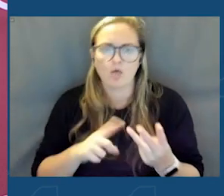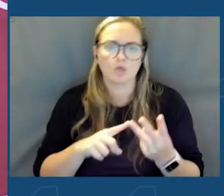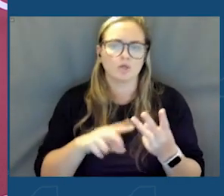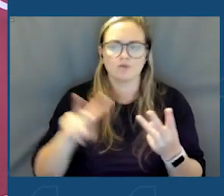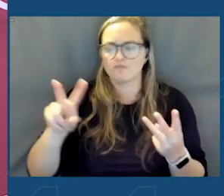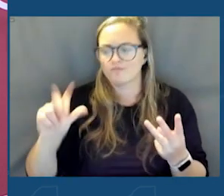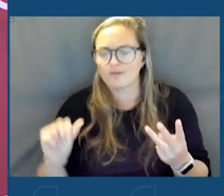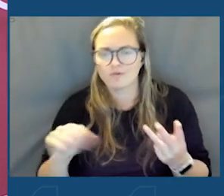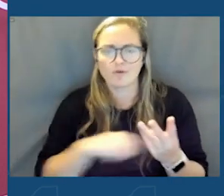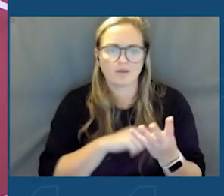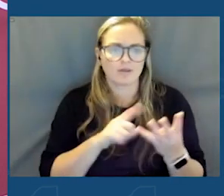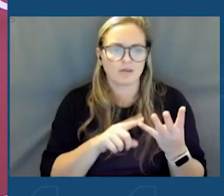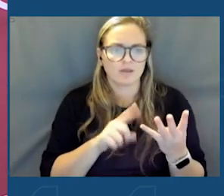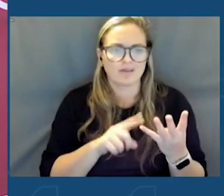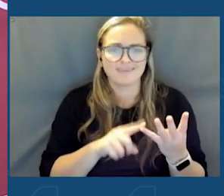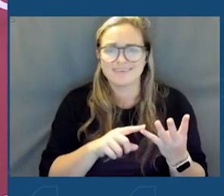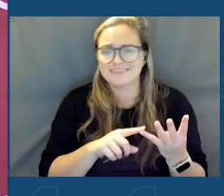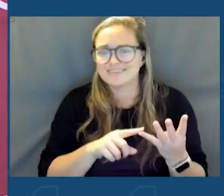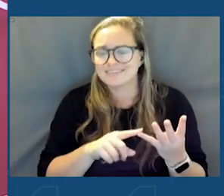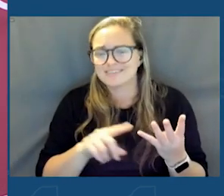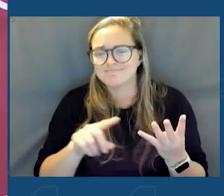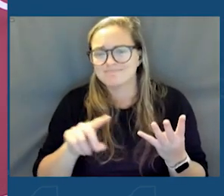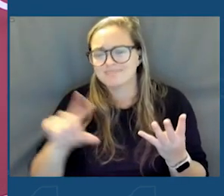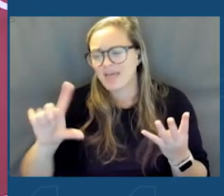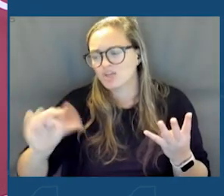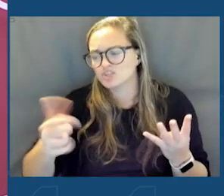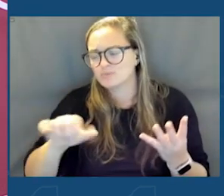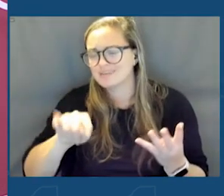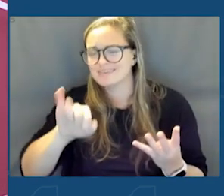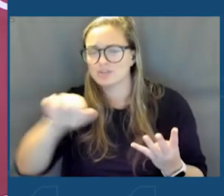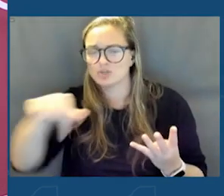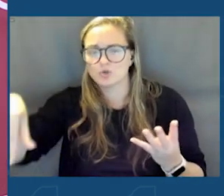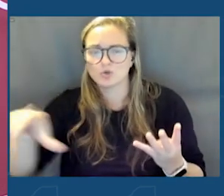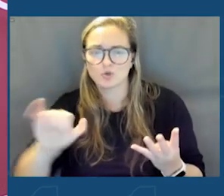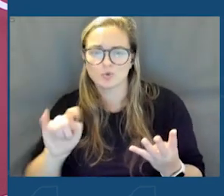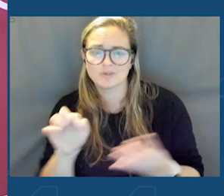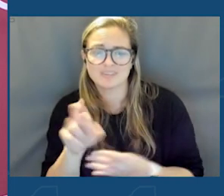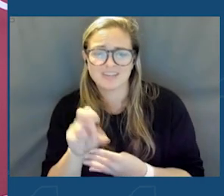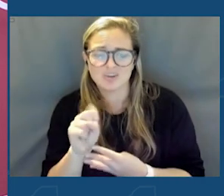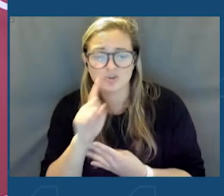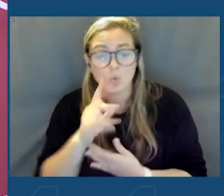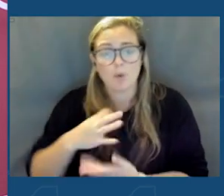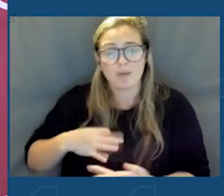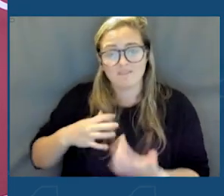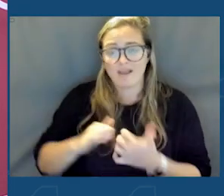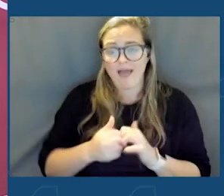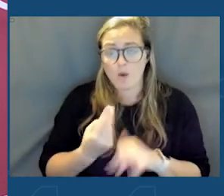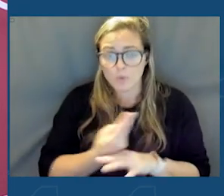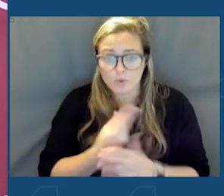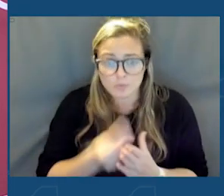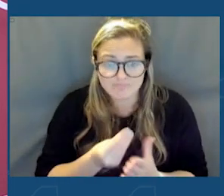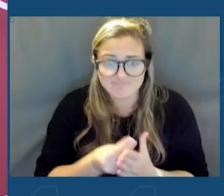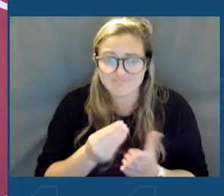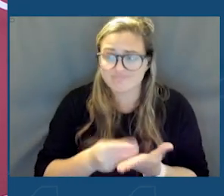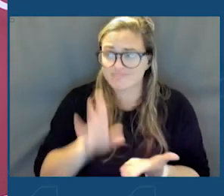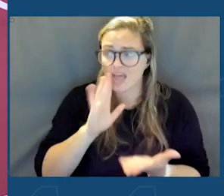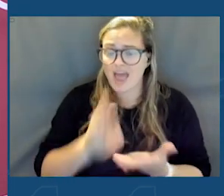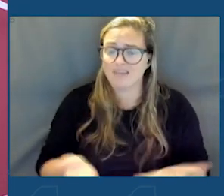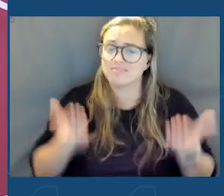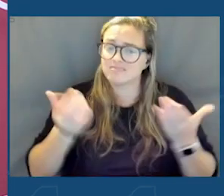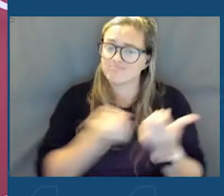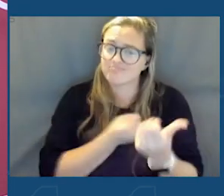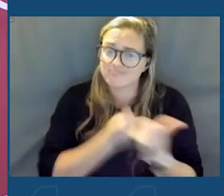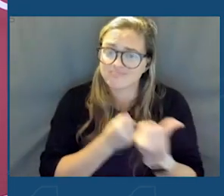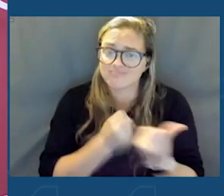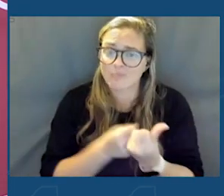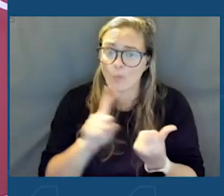LGBTQ seniors, there's populations that benefit when we are smart about how we spend our money and lift them up literally through the place they